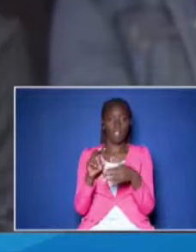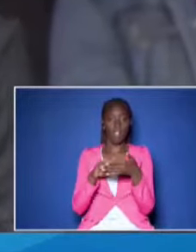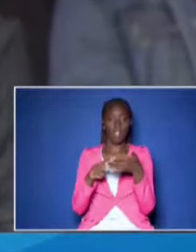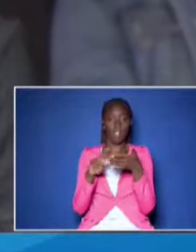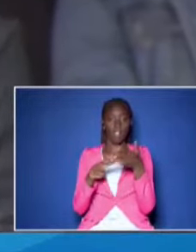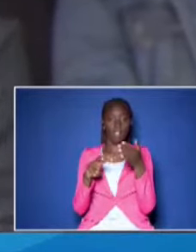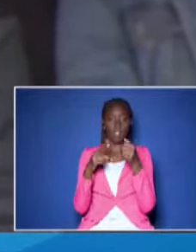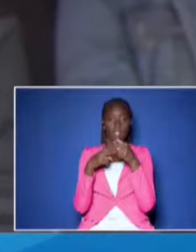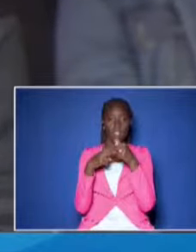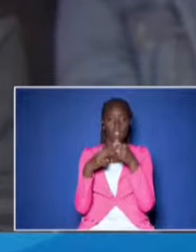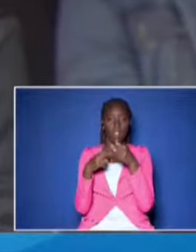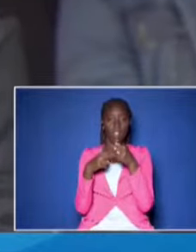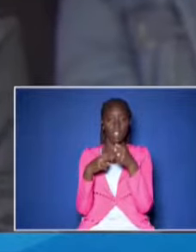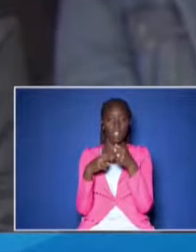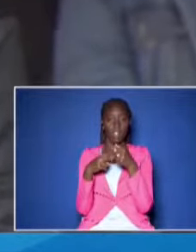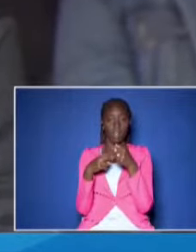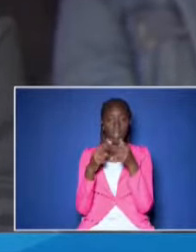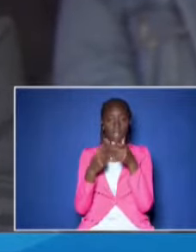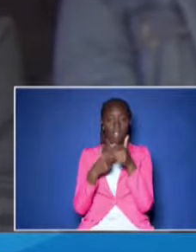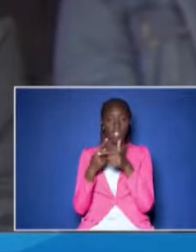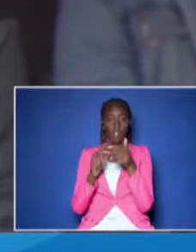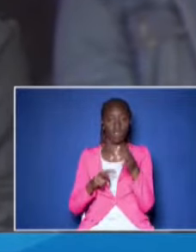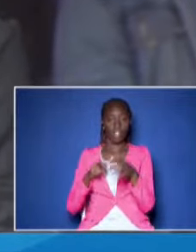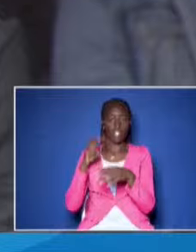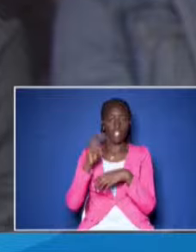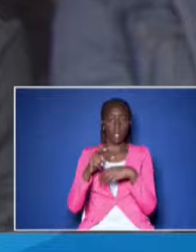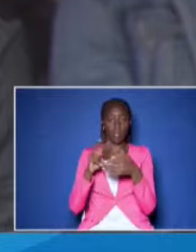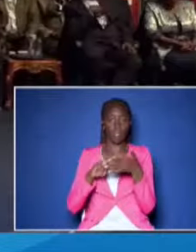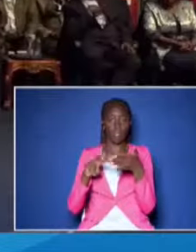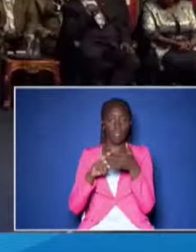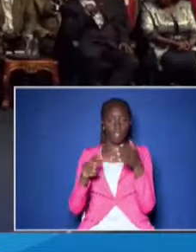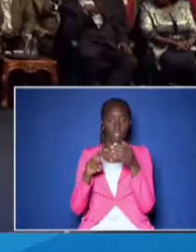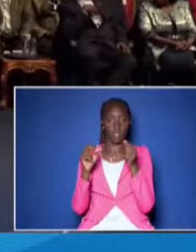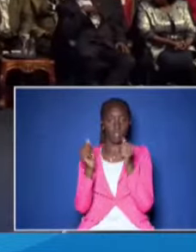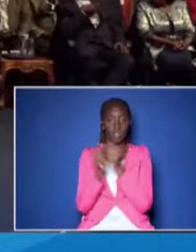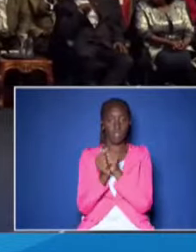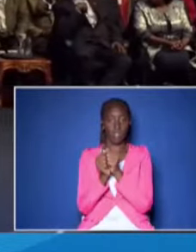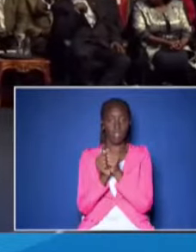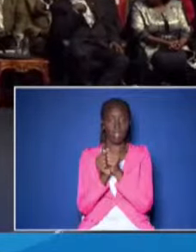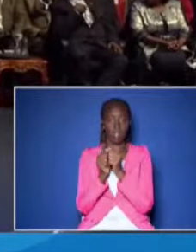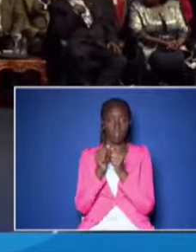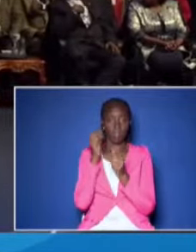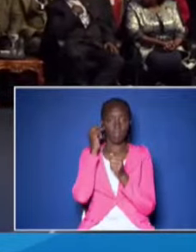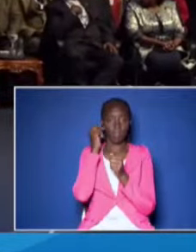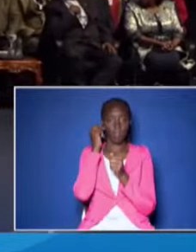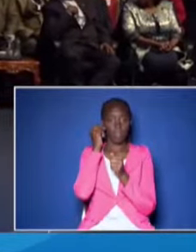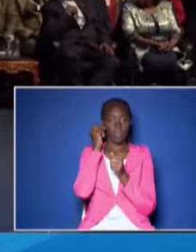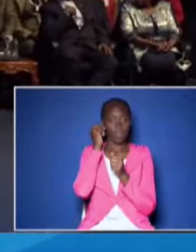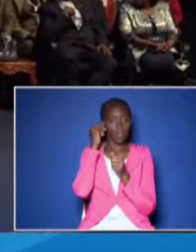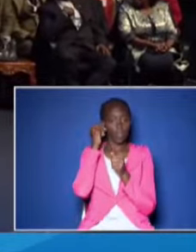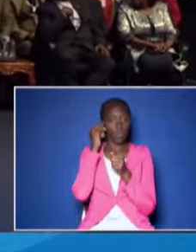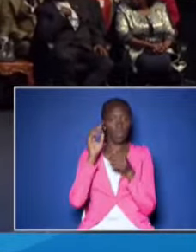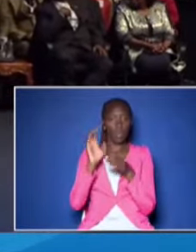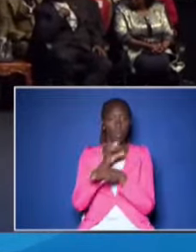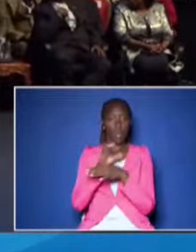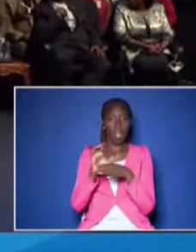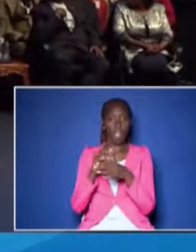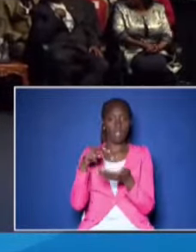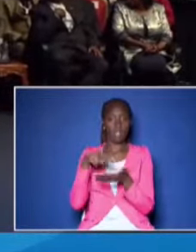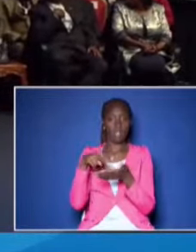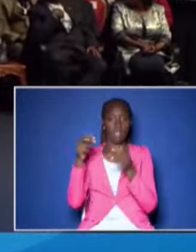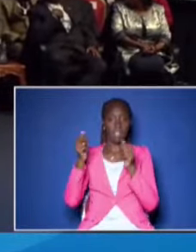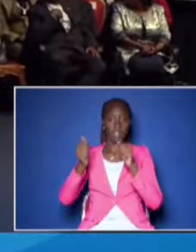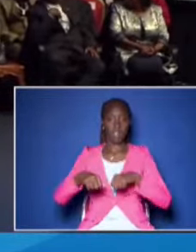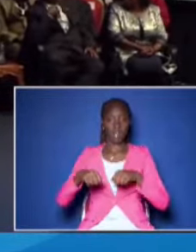7 now we're going to jump to verse 10 okay guys choir stand up you going help me we're going to